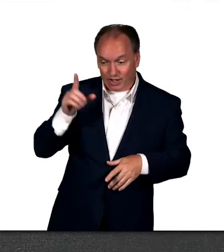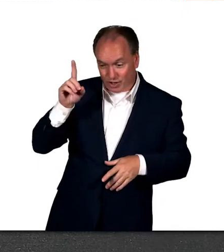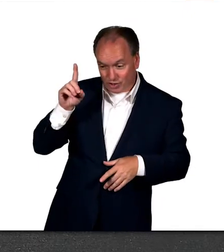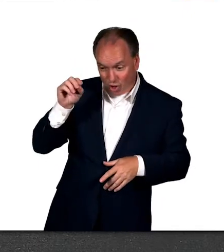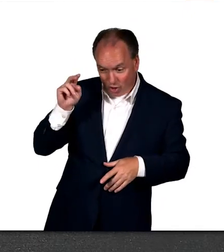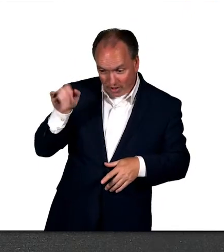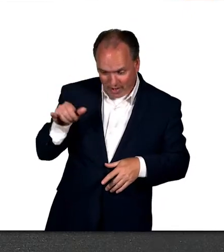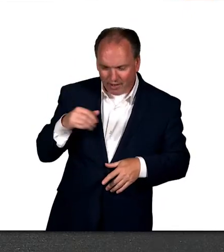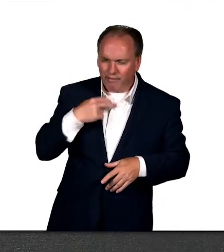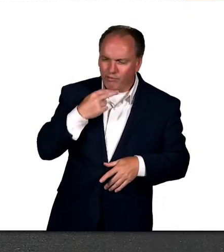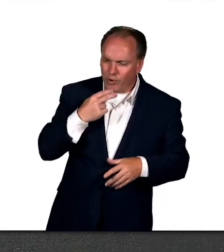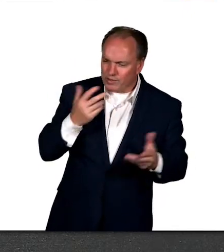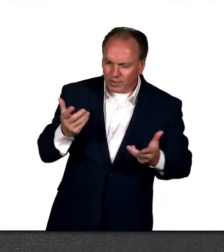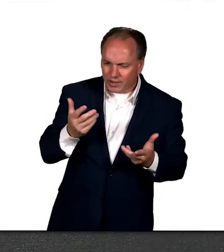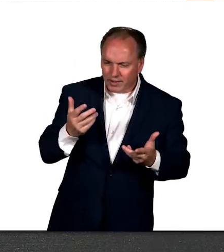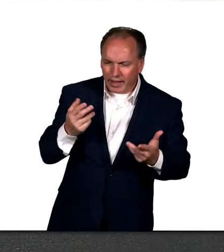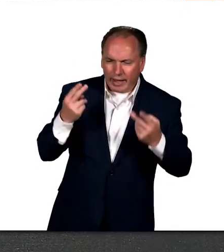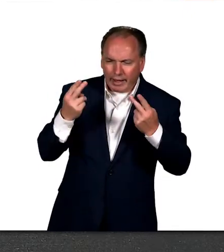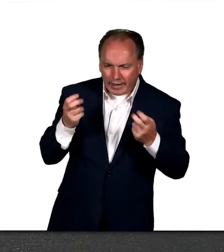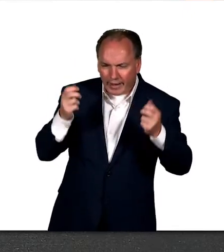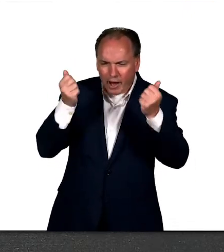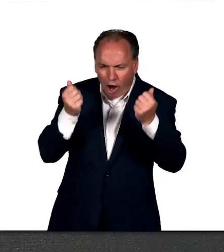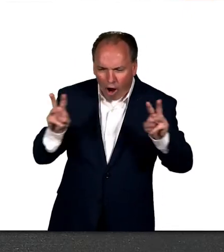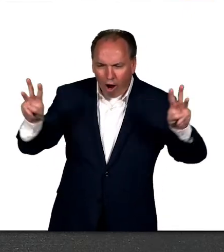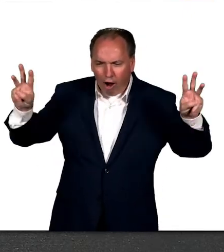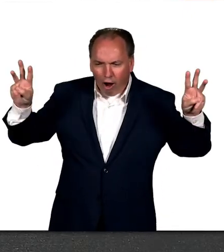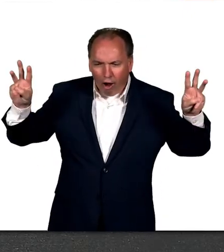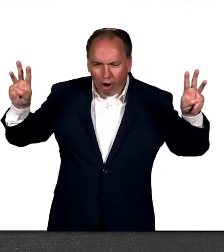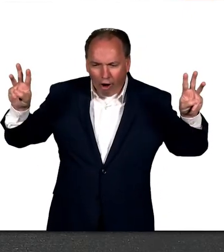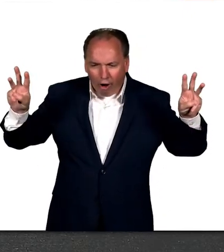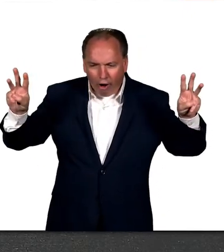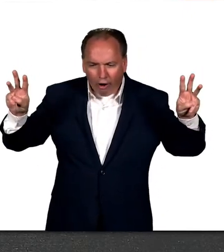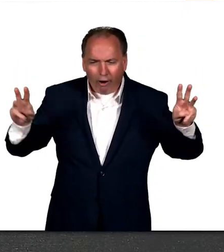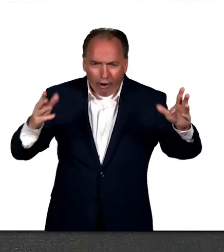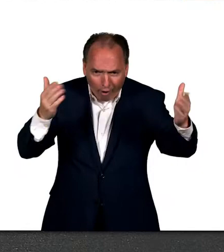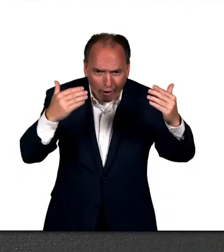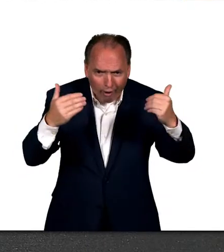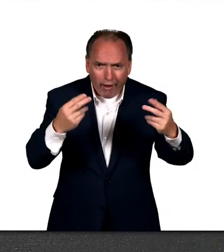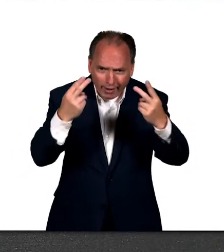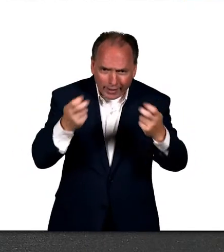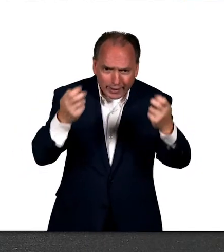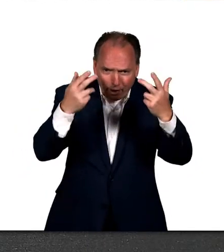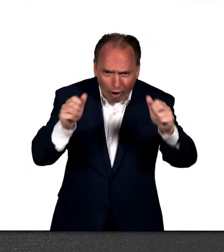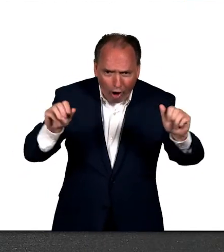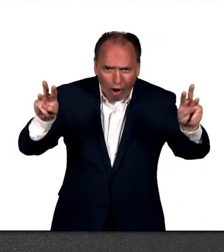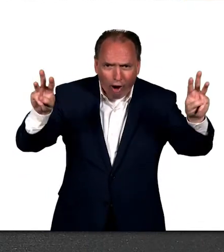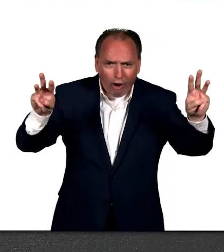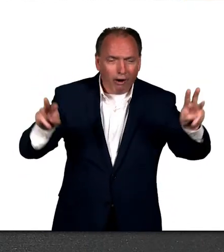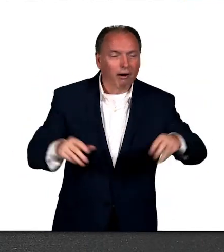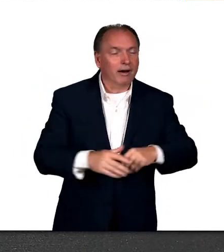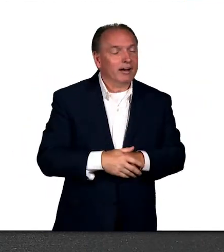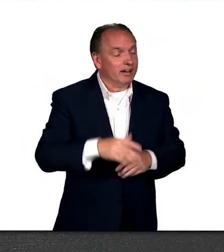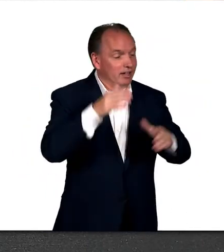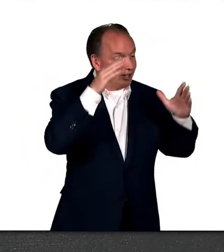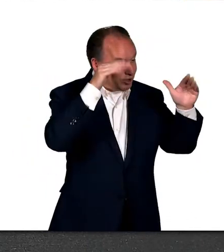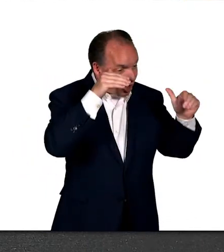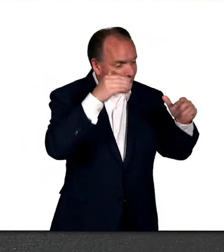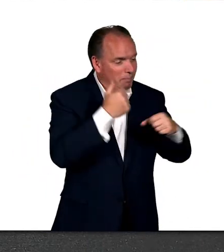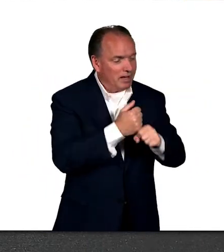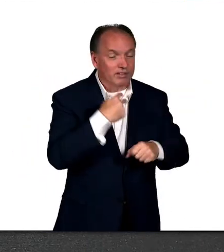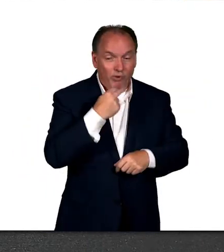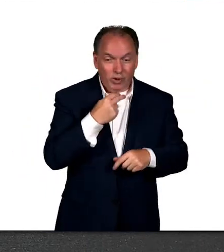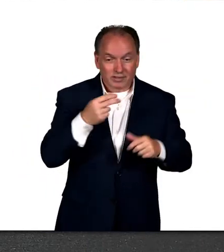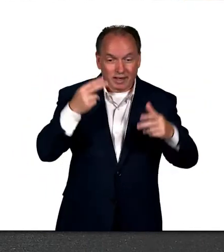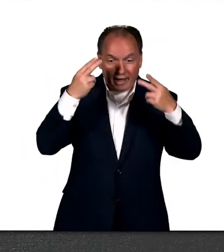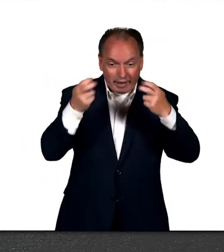donkey, it makes a sound like this. Hee-haw, hee-haw. Let's hear you. I want to hear you. The donkey, it makes